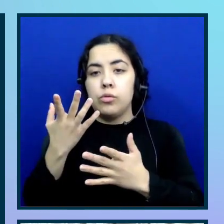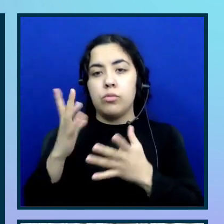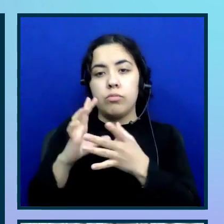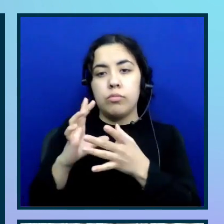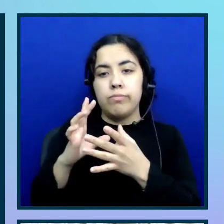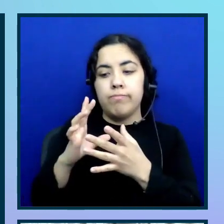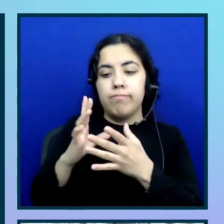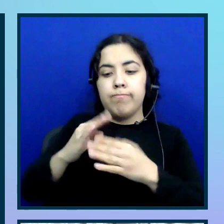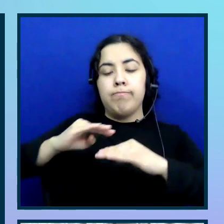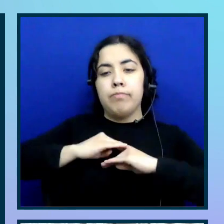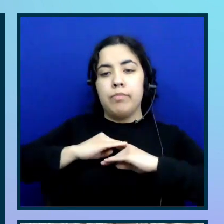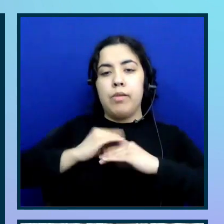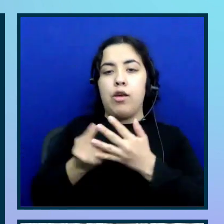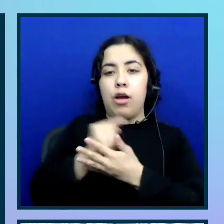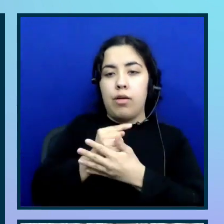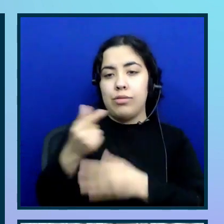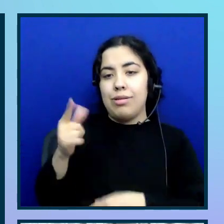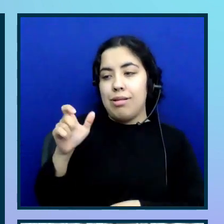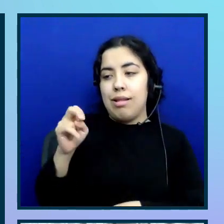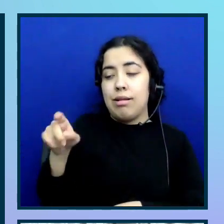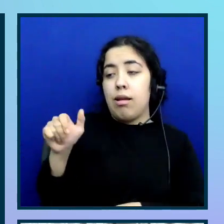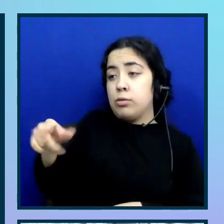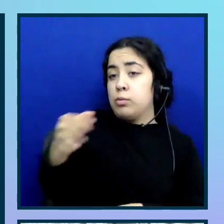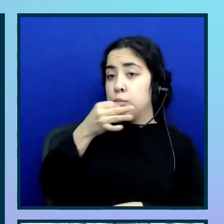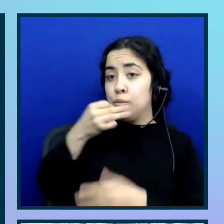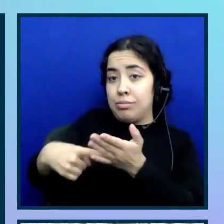talk about, you would need to run through all these tools